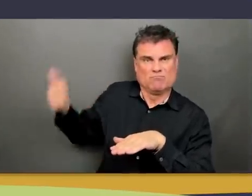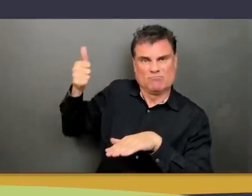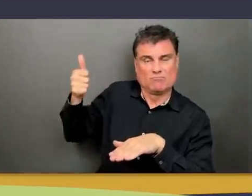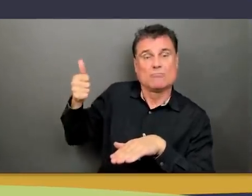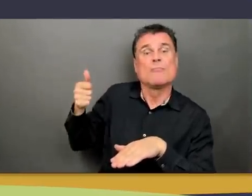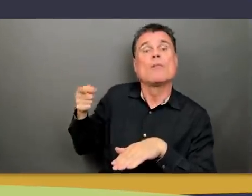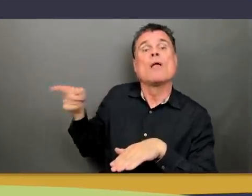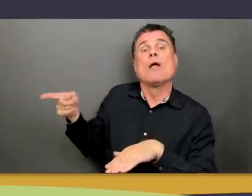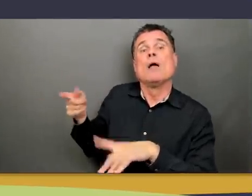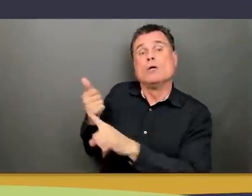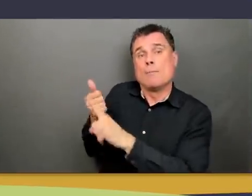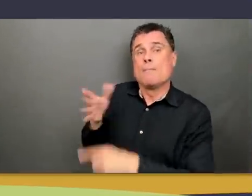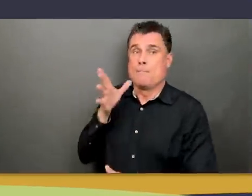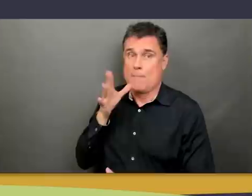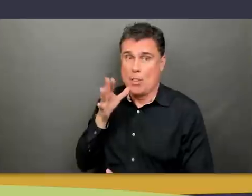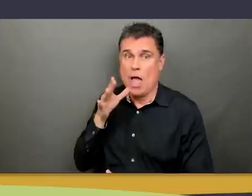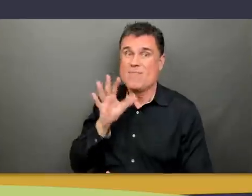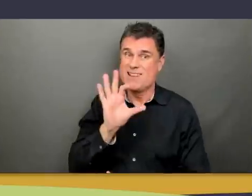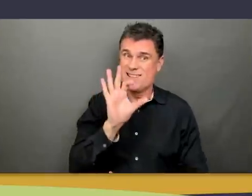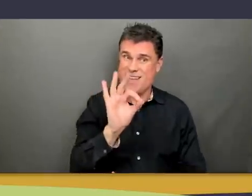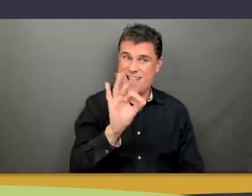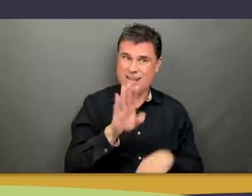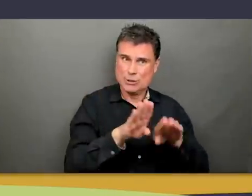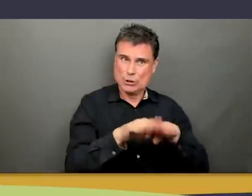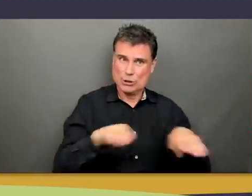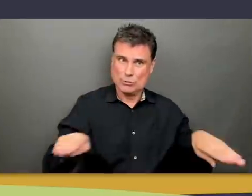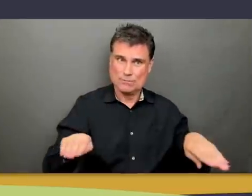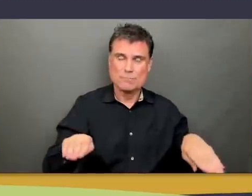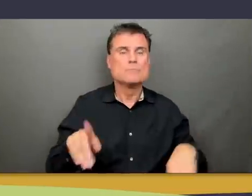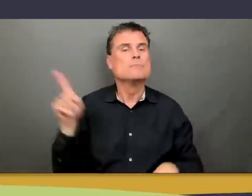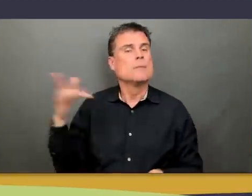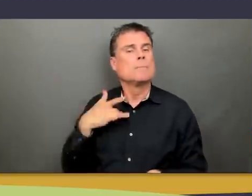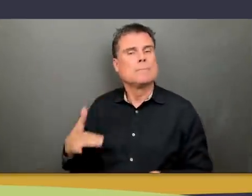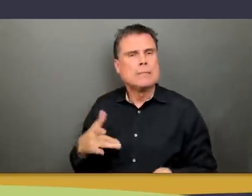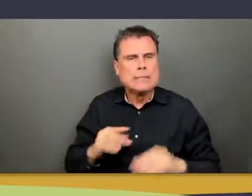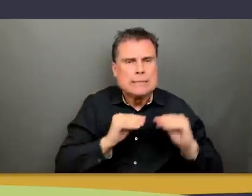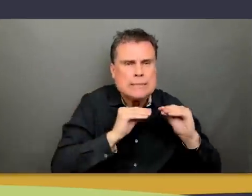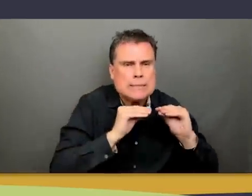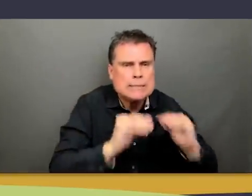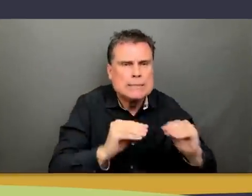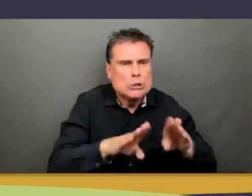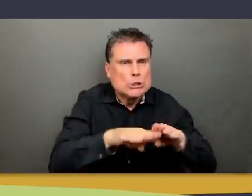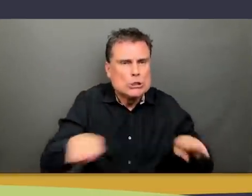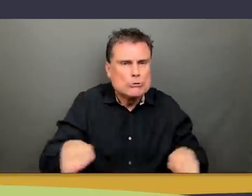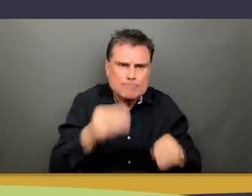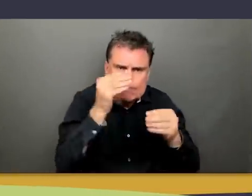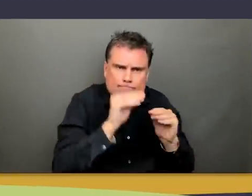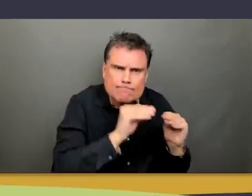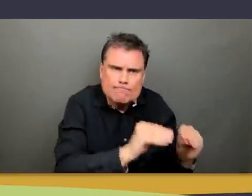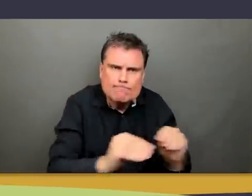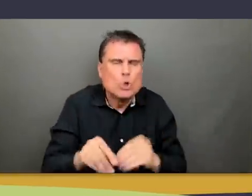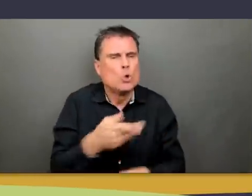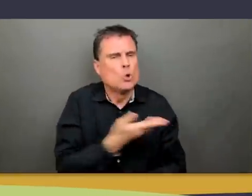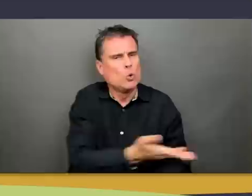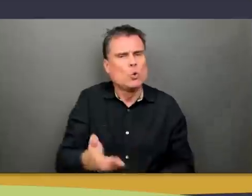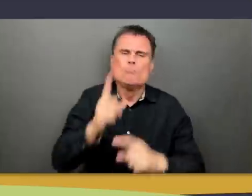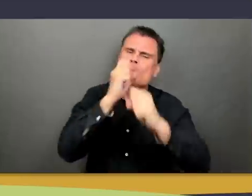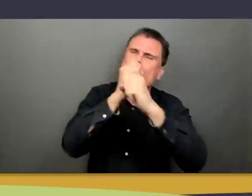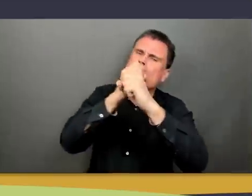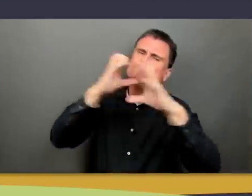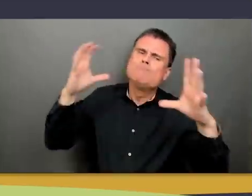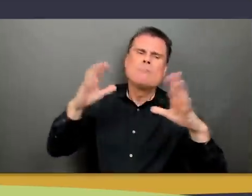she says to them, treat people the way you want to be treated. This is what she said as a mother, not as a